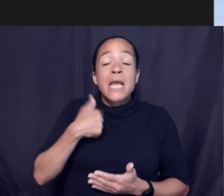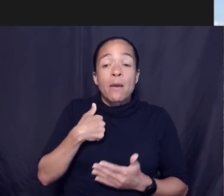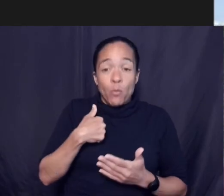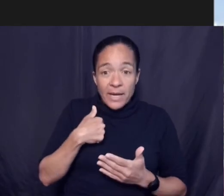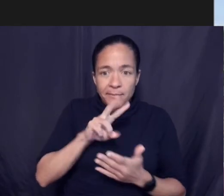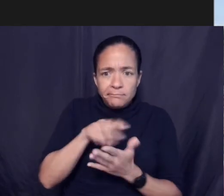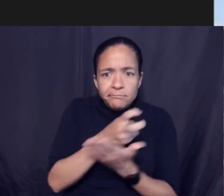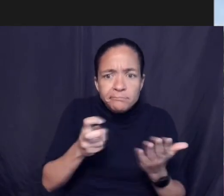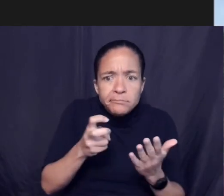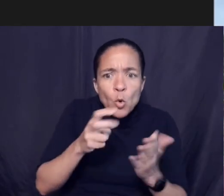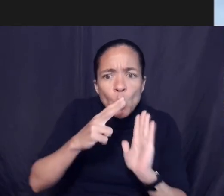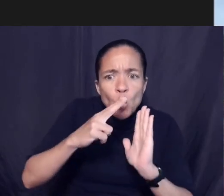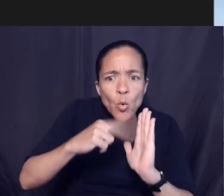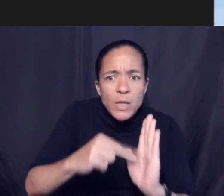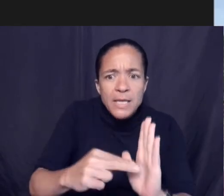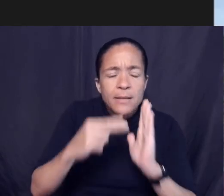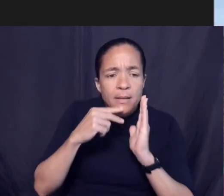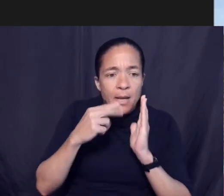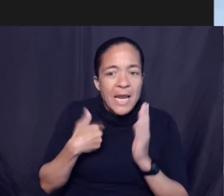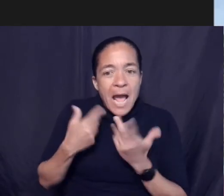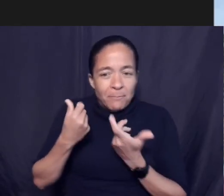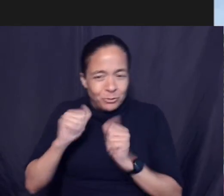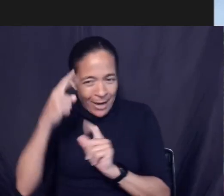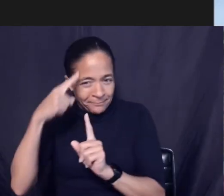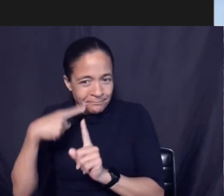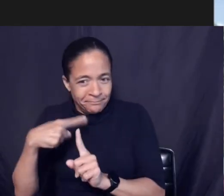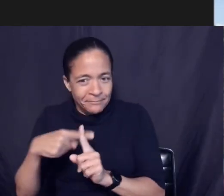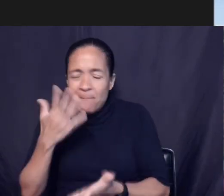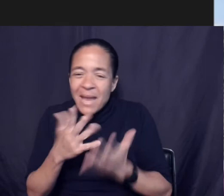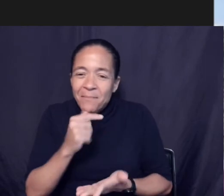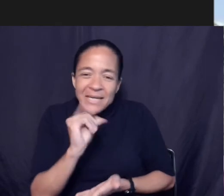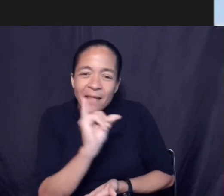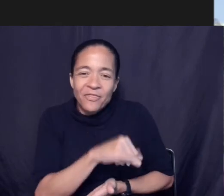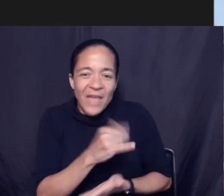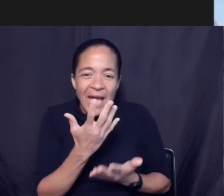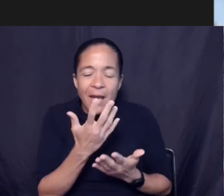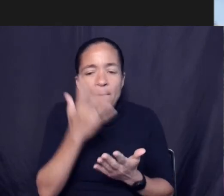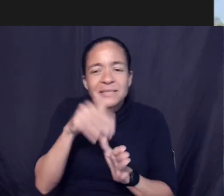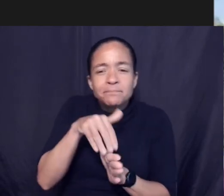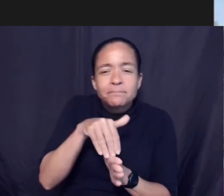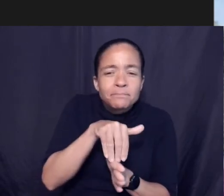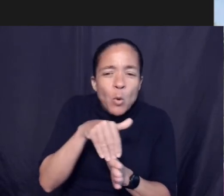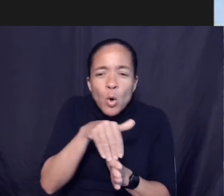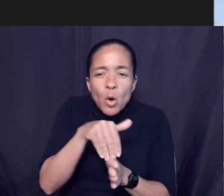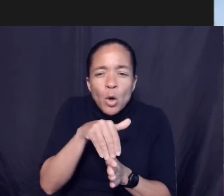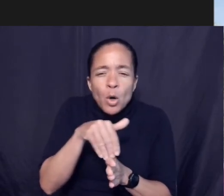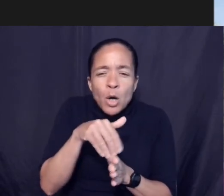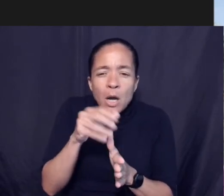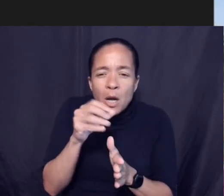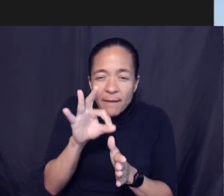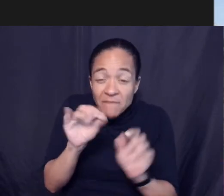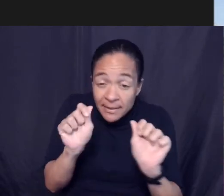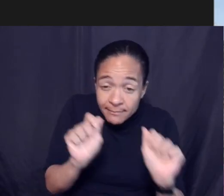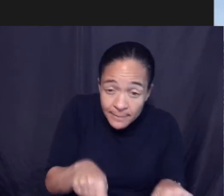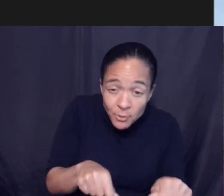CMV and started reading about that a little bit. And I'm trying to be on the bright side and maybe it's not that, because it's right on the borderline what it